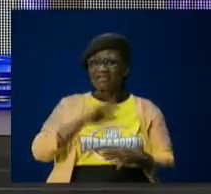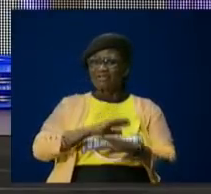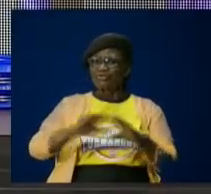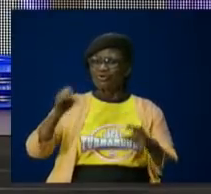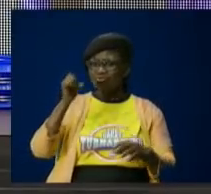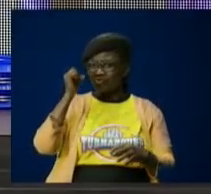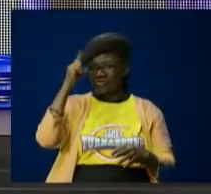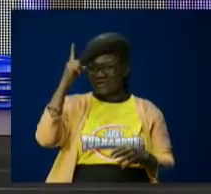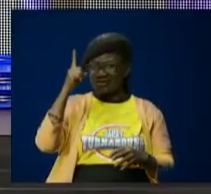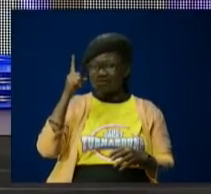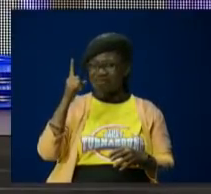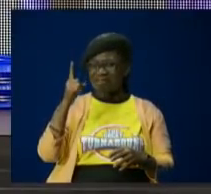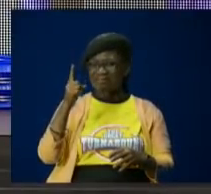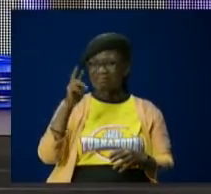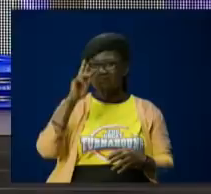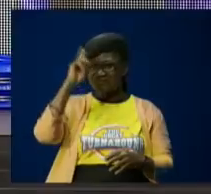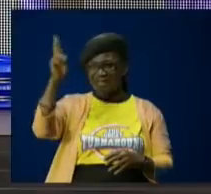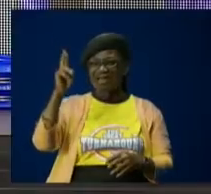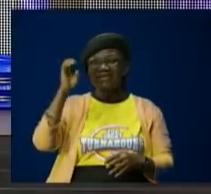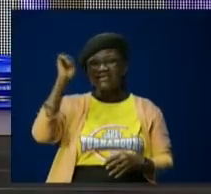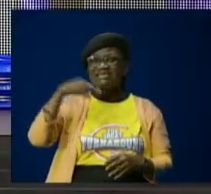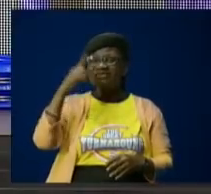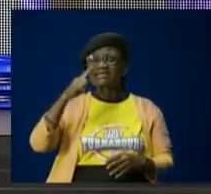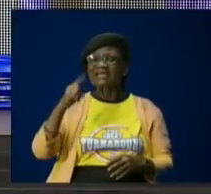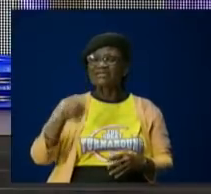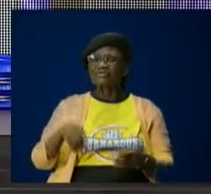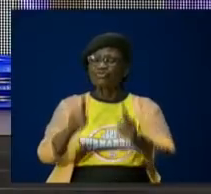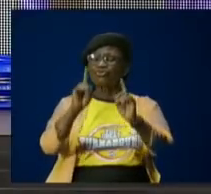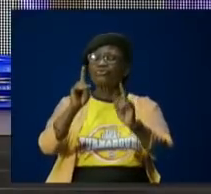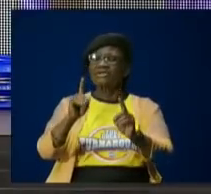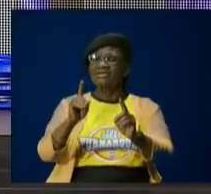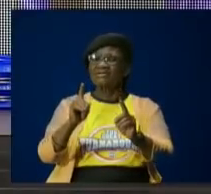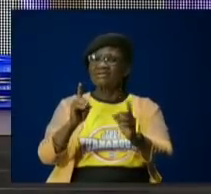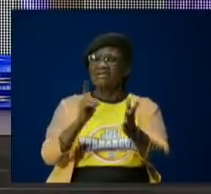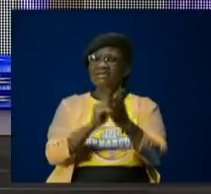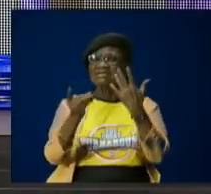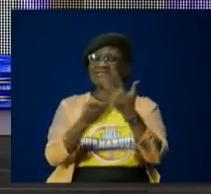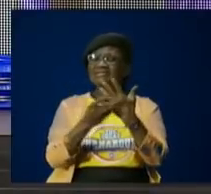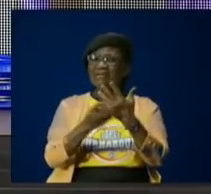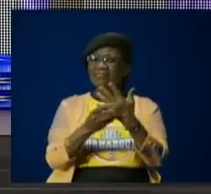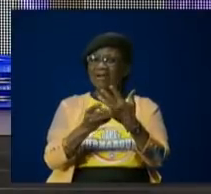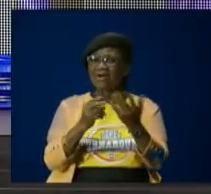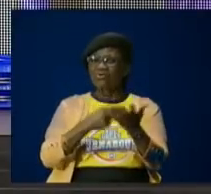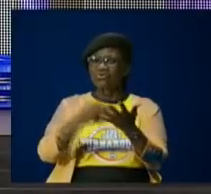December Holy Ghost service, we spoke about the great turnaround."